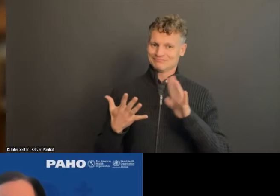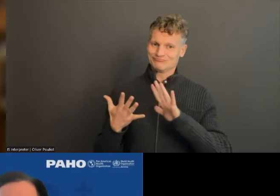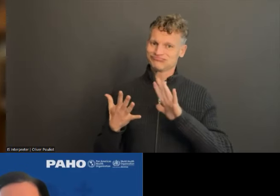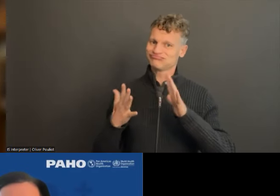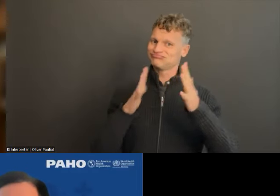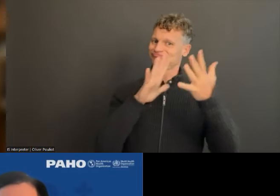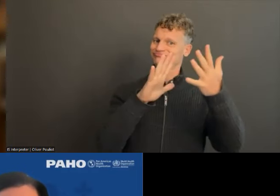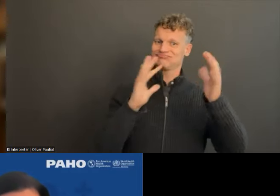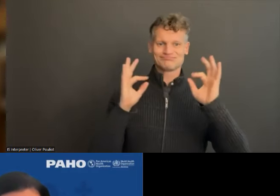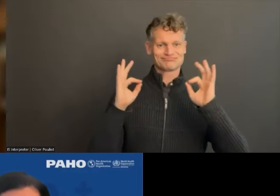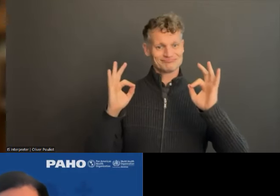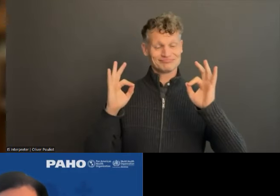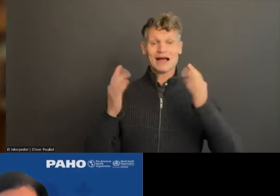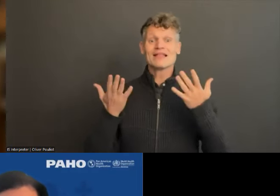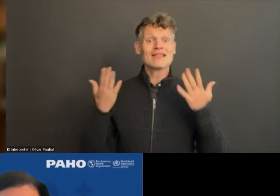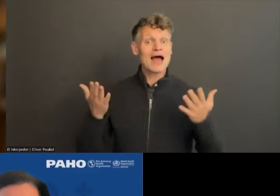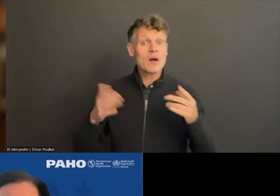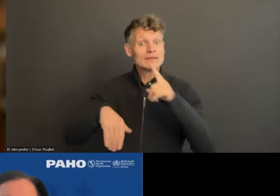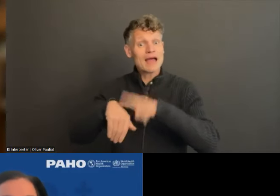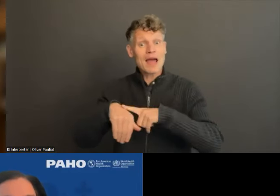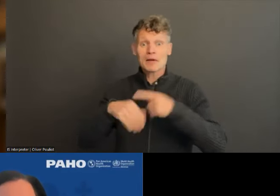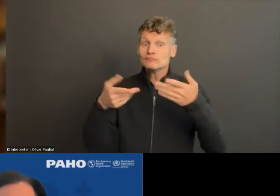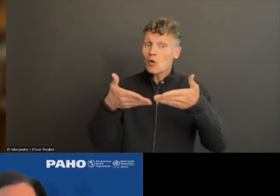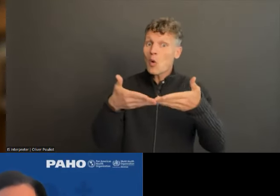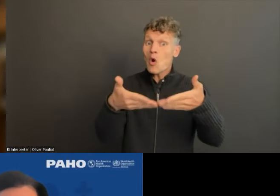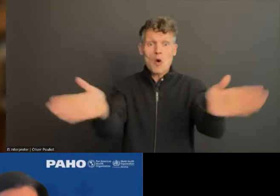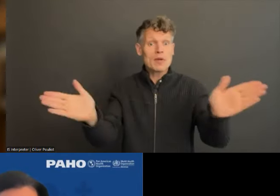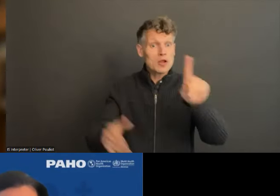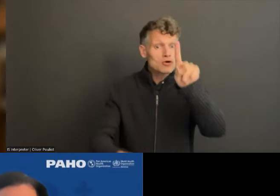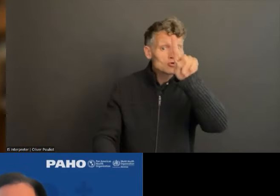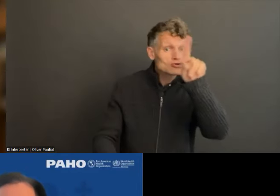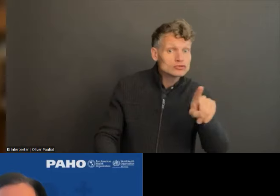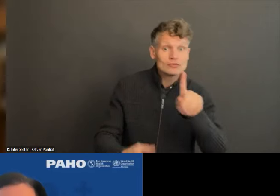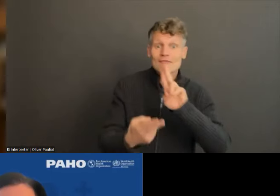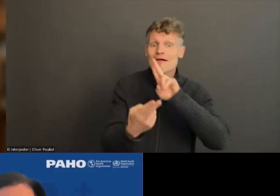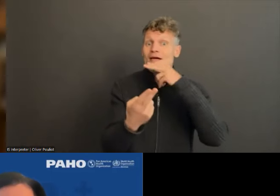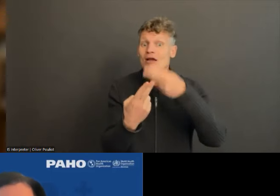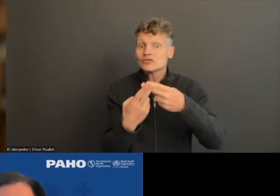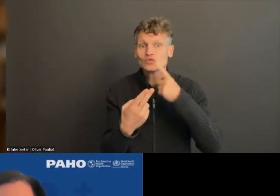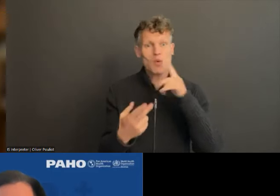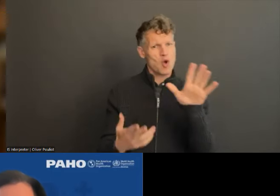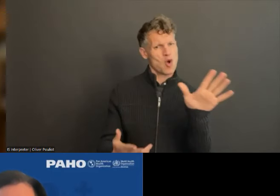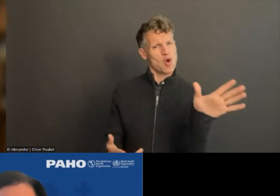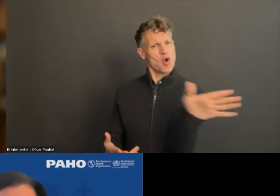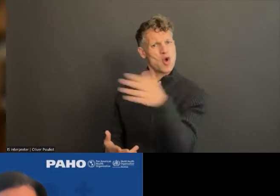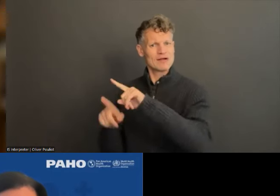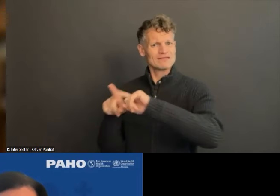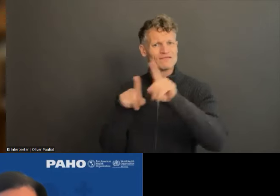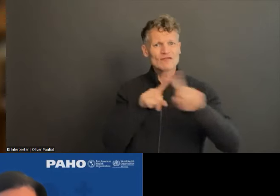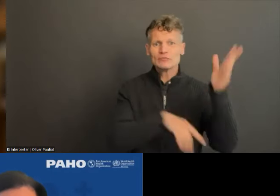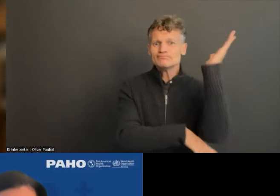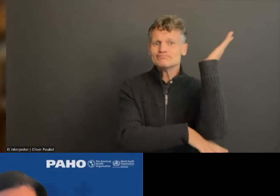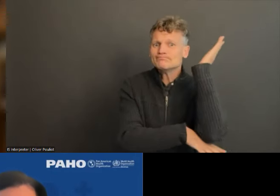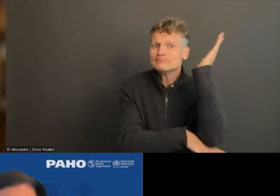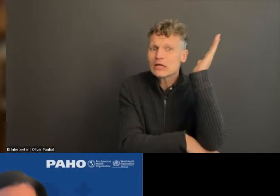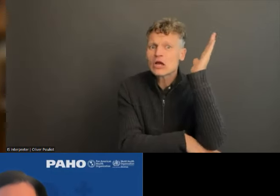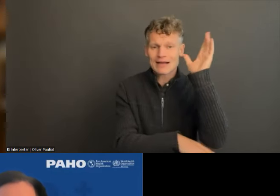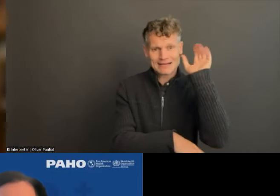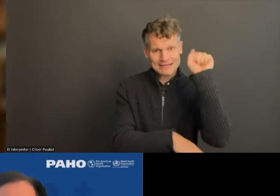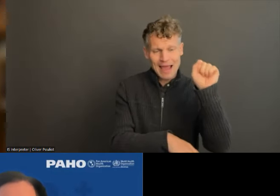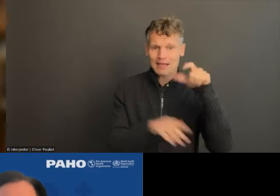to invite all of our speakers and panelists to come back on camera so we can address the questions from our webinar